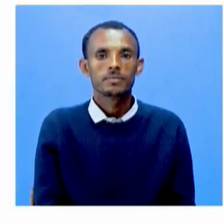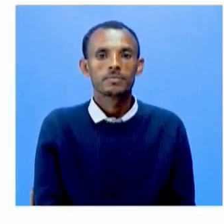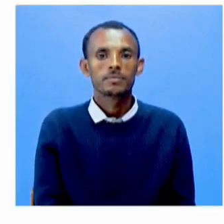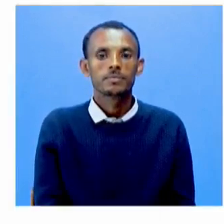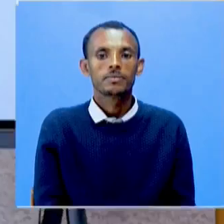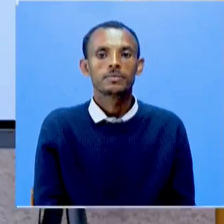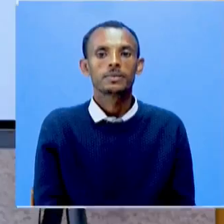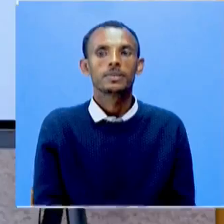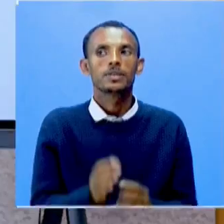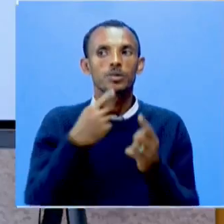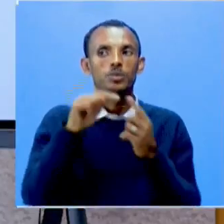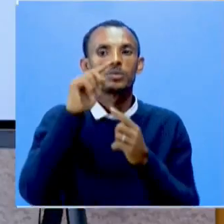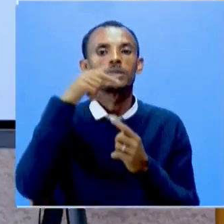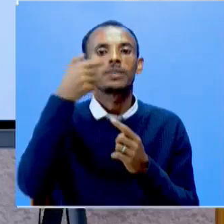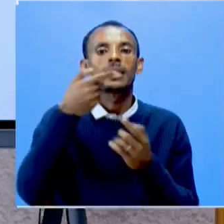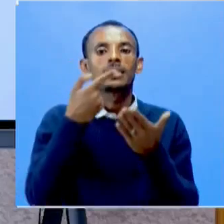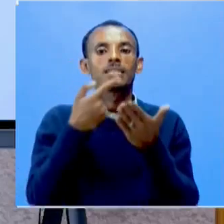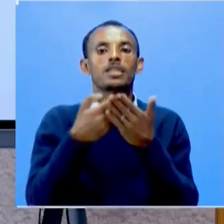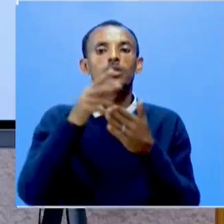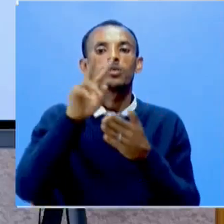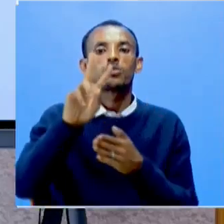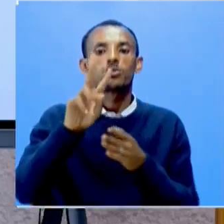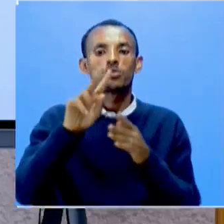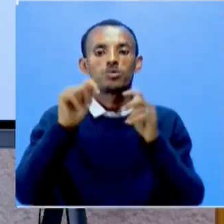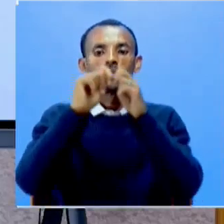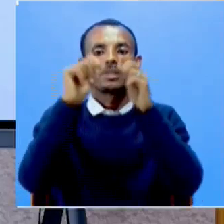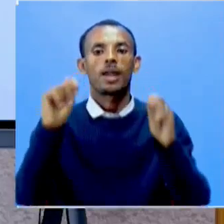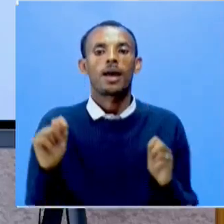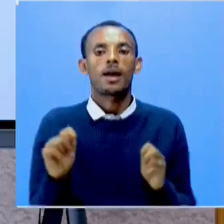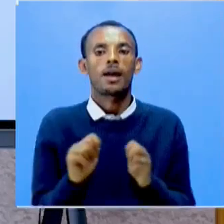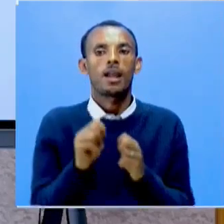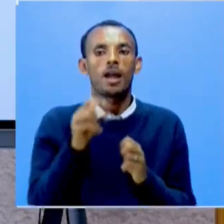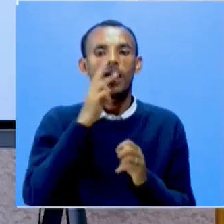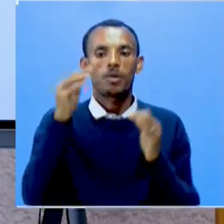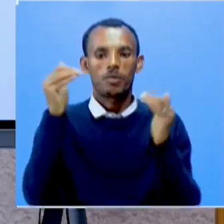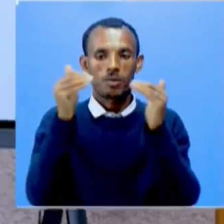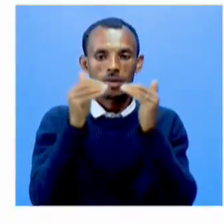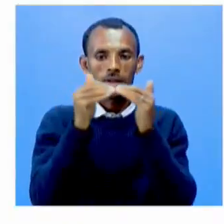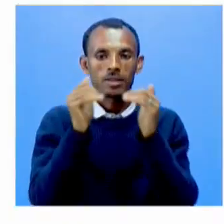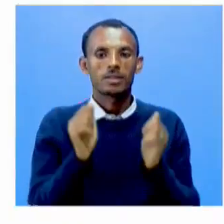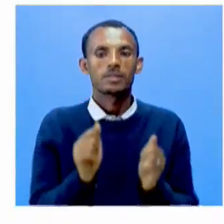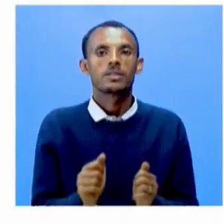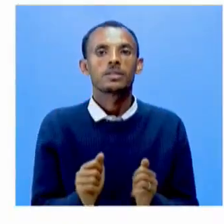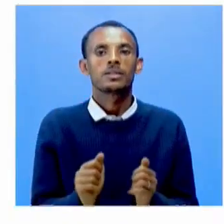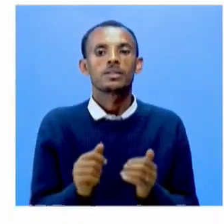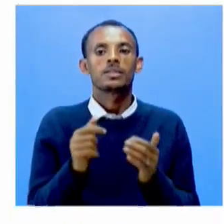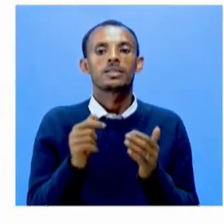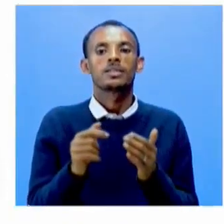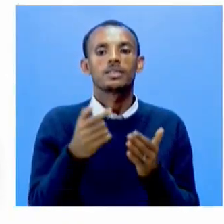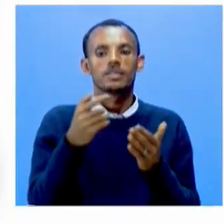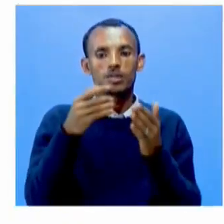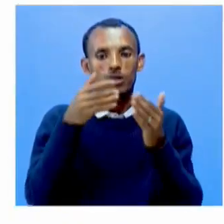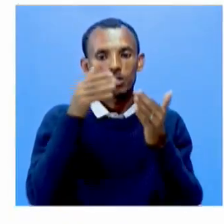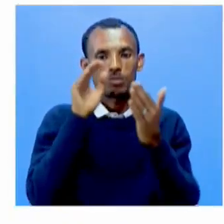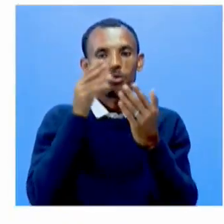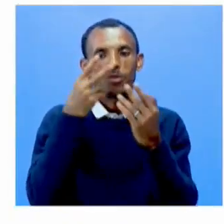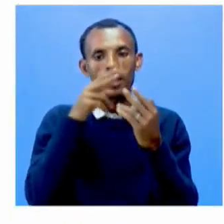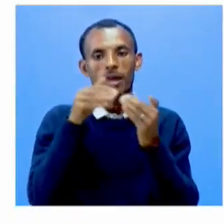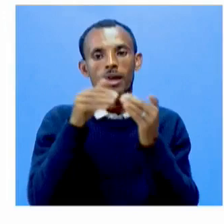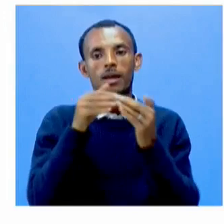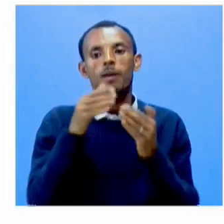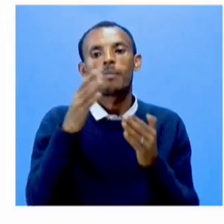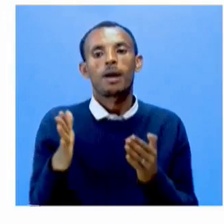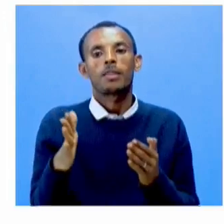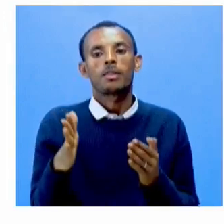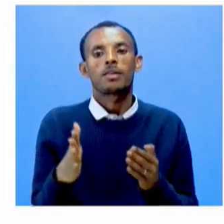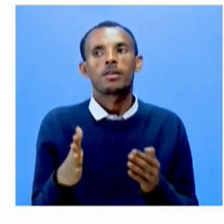in order to say these two triangles are congruent, the 6 corresponding part, this side must